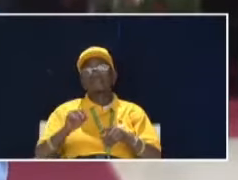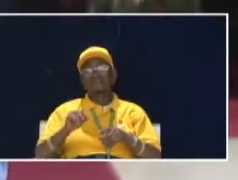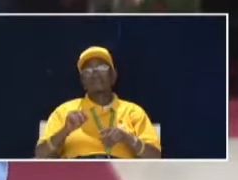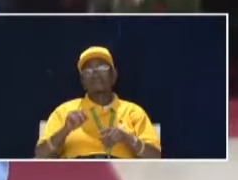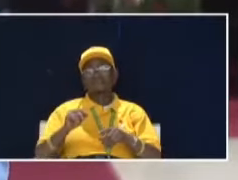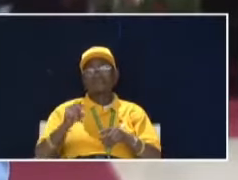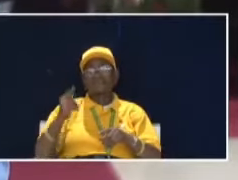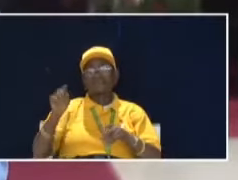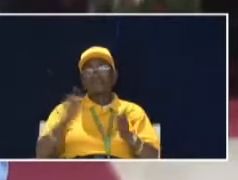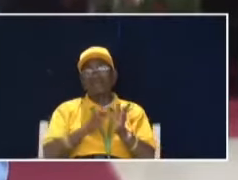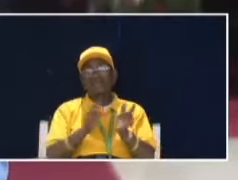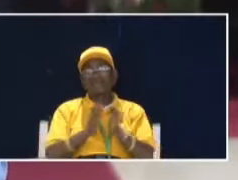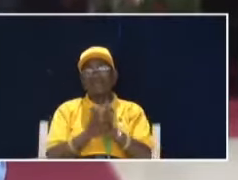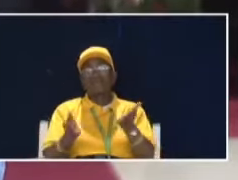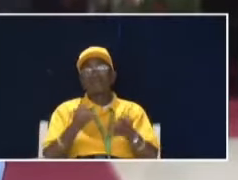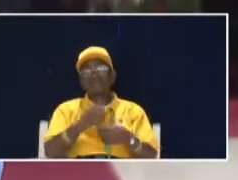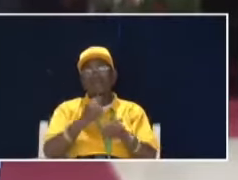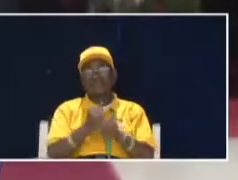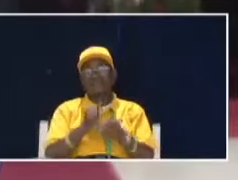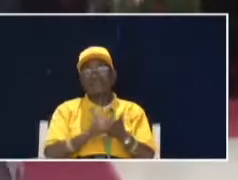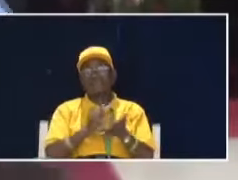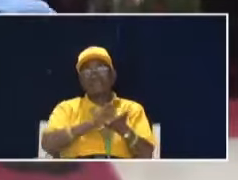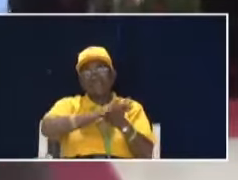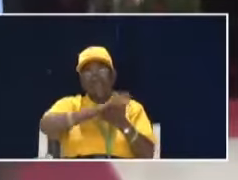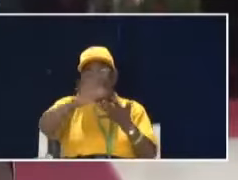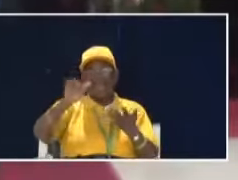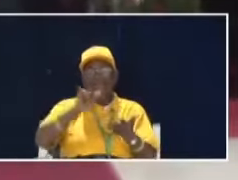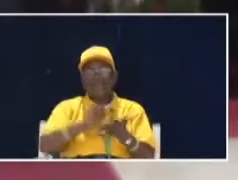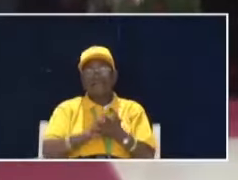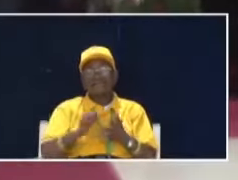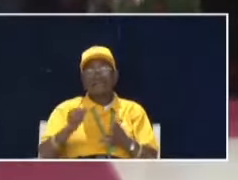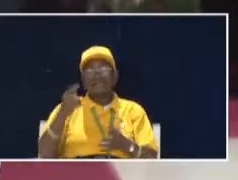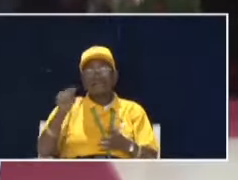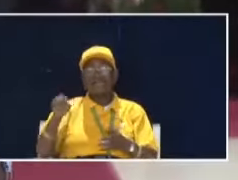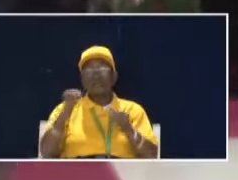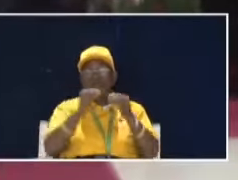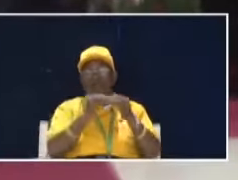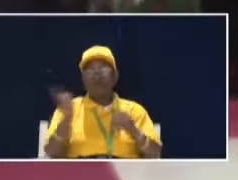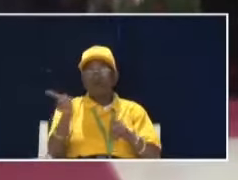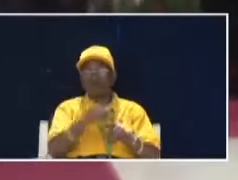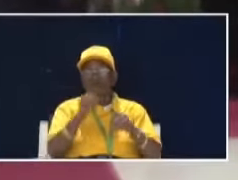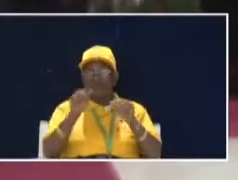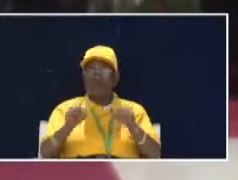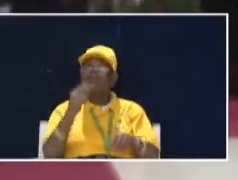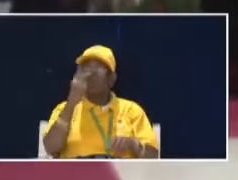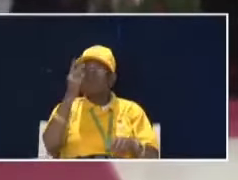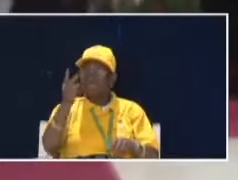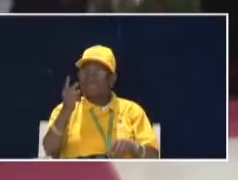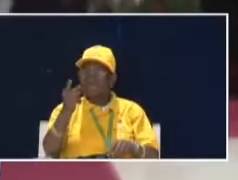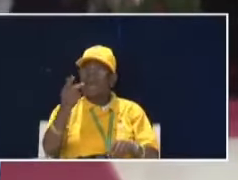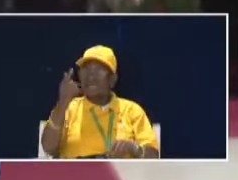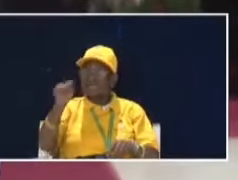the Bible made it clear that the more you can see, the more you can have.